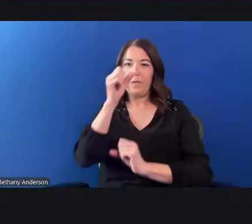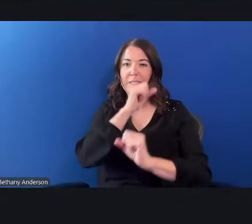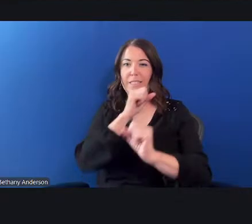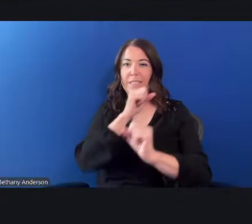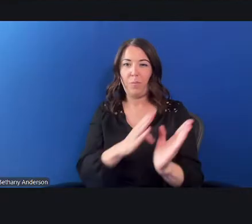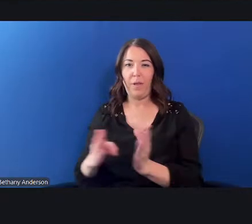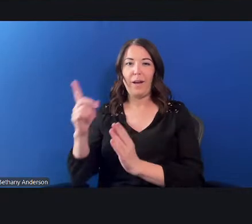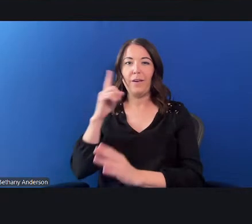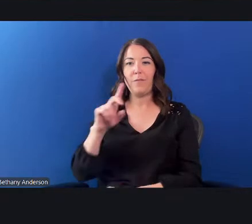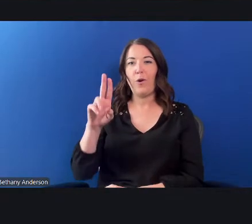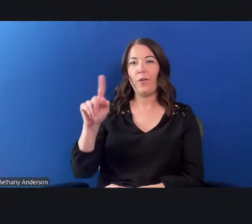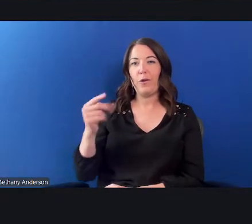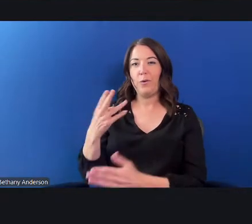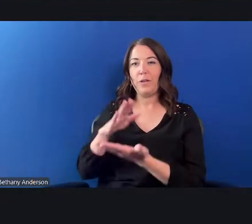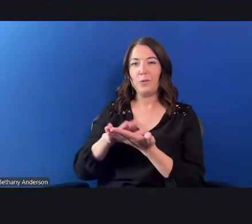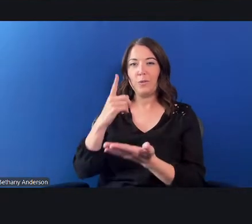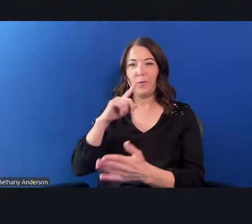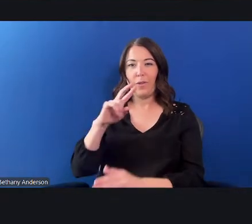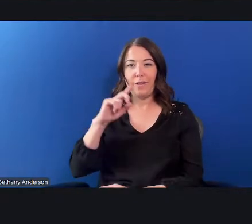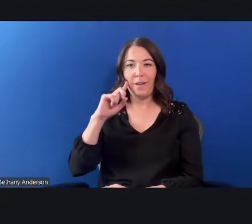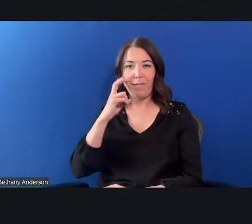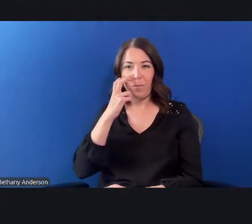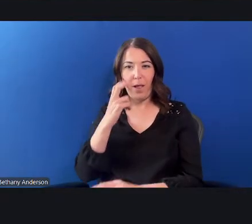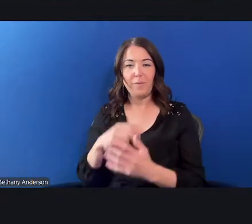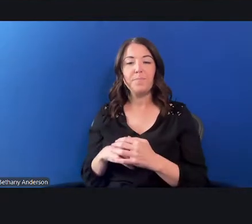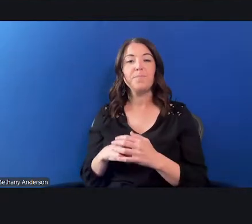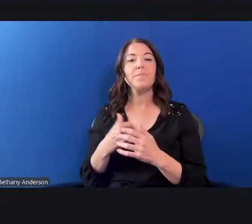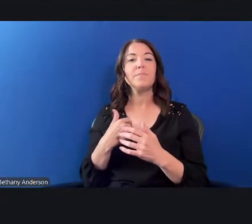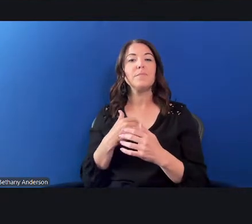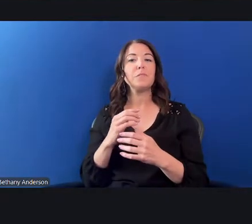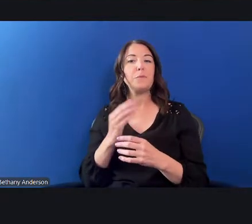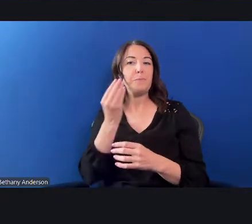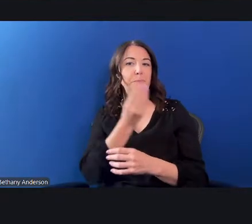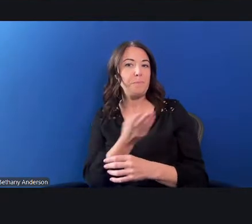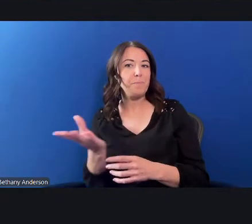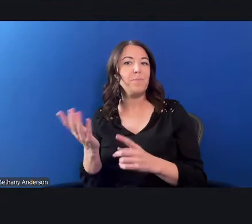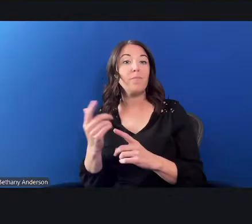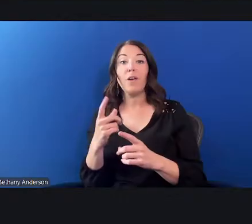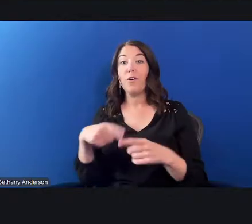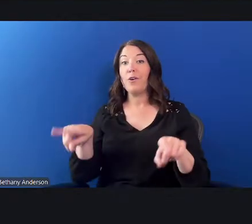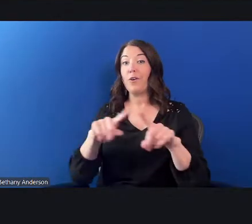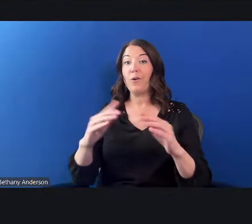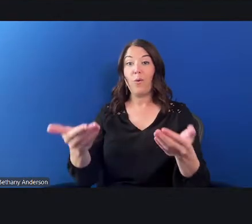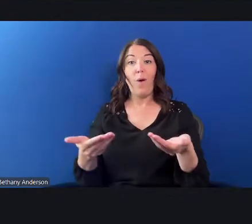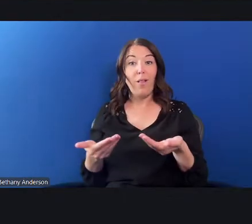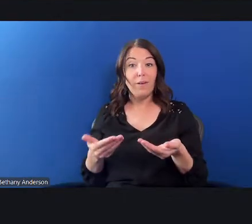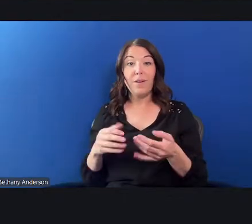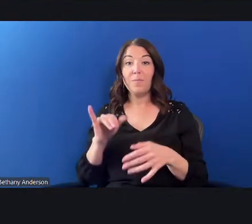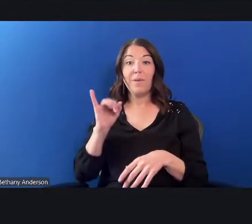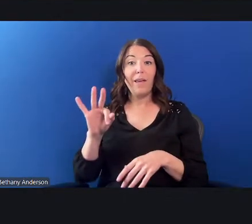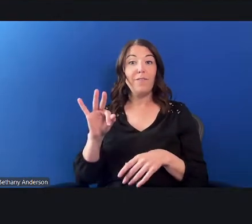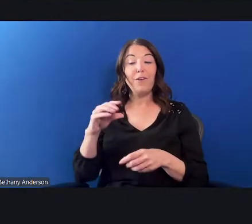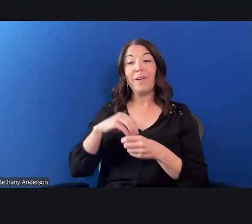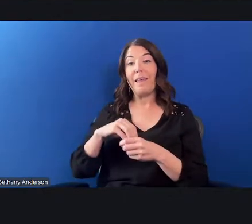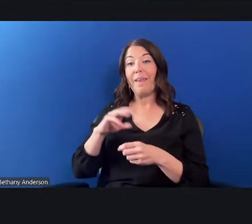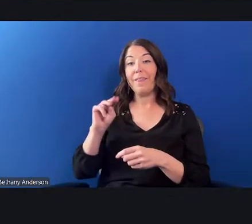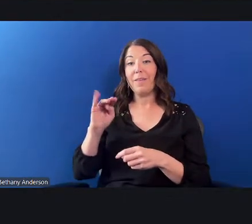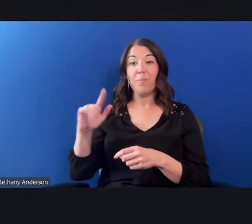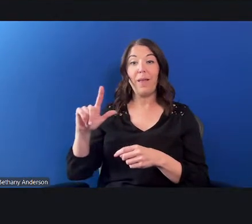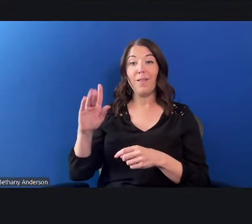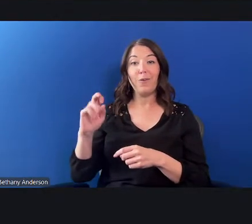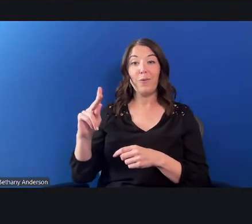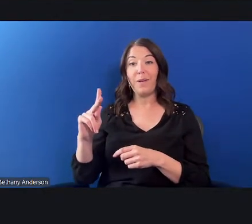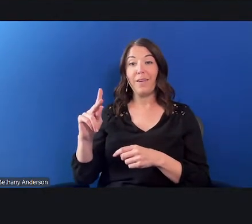for the Deaf and Blind. But I want to make sure you're aware of those opportunities. Any of you are welcome to, if you're in Mill Creek tomorrow or